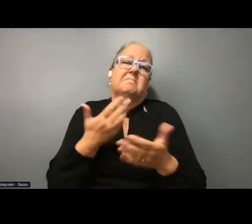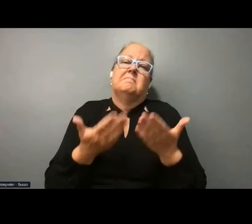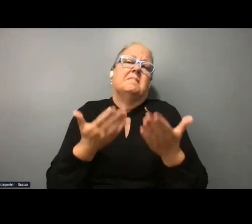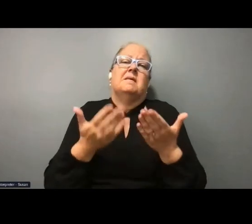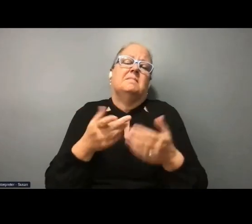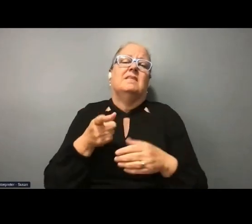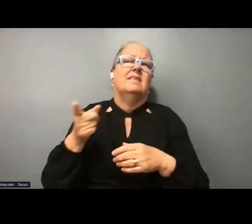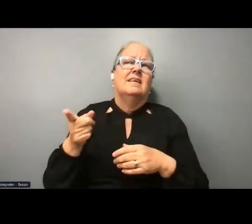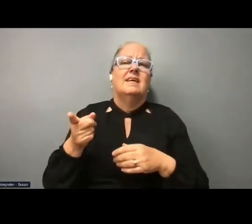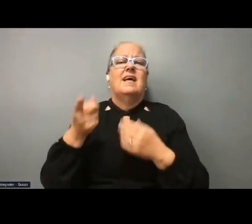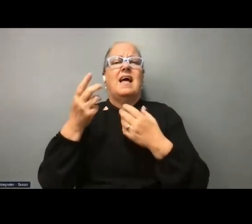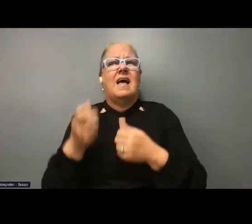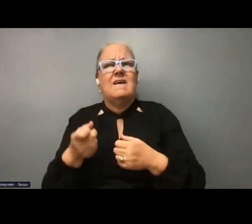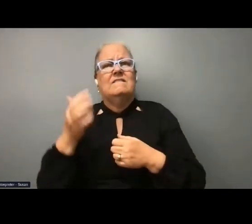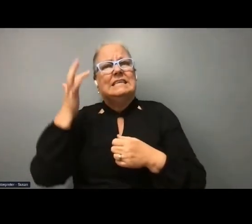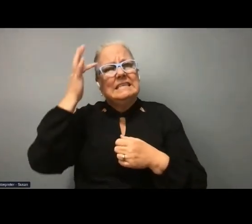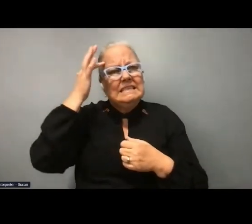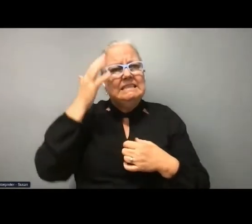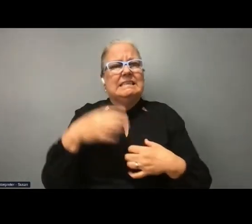concern or feedback.